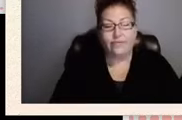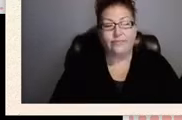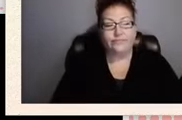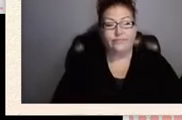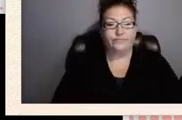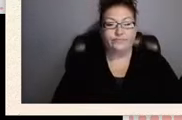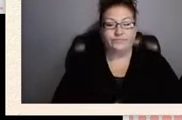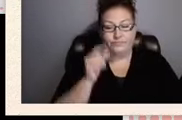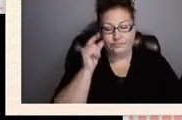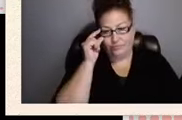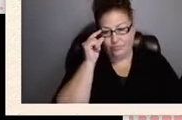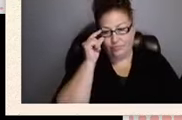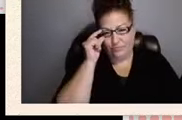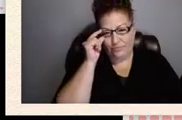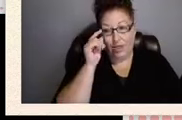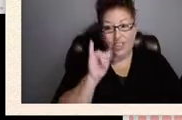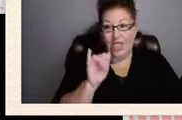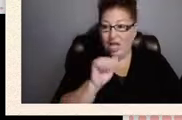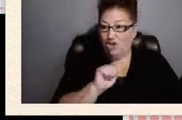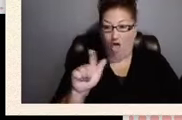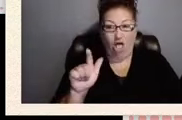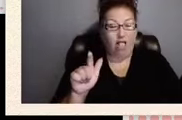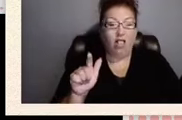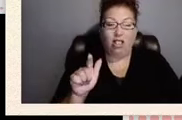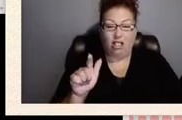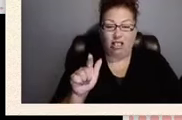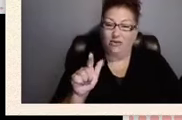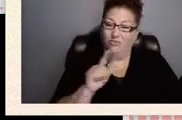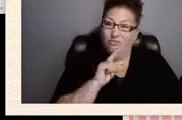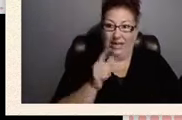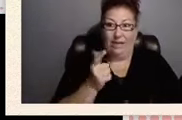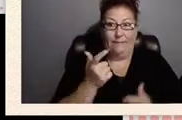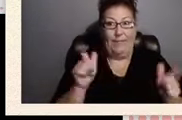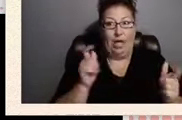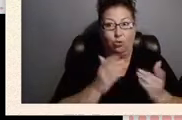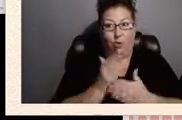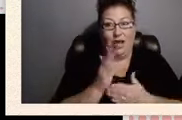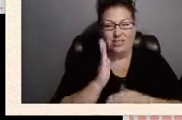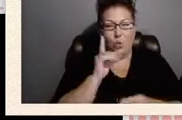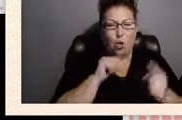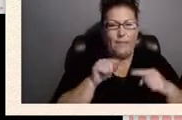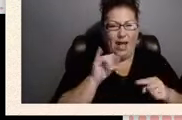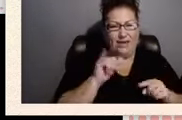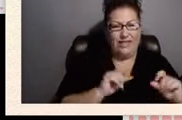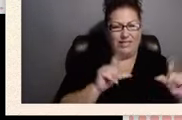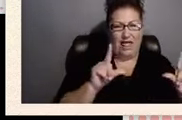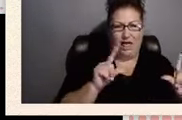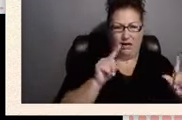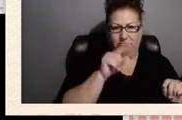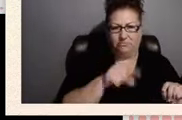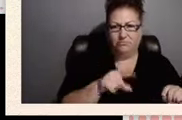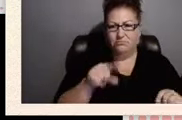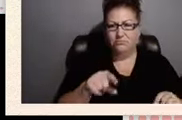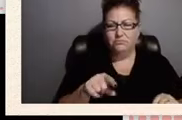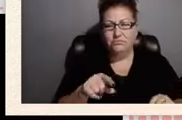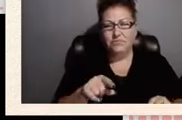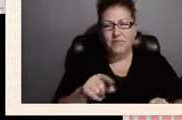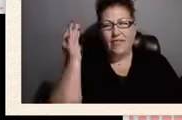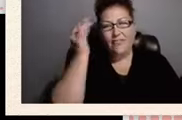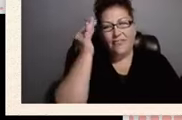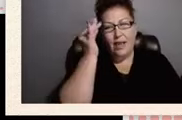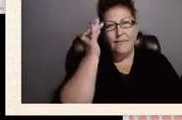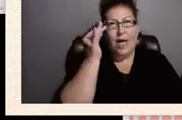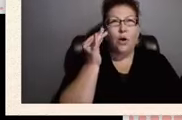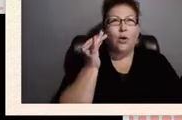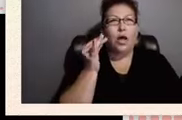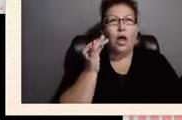So these are all pretty big rights. And actually, I'll go back to that slide because think of how all of these